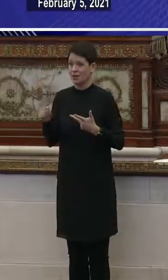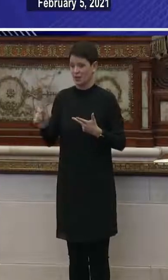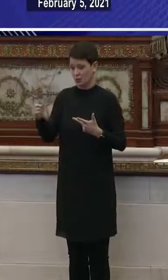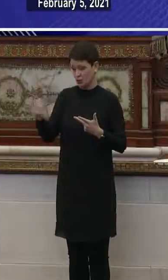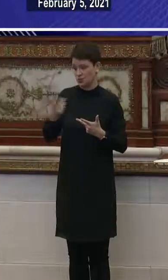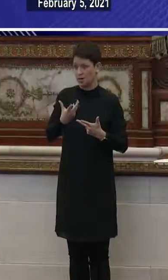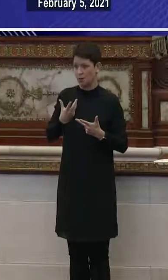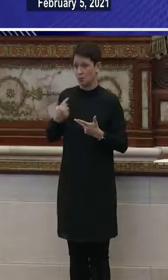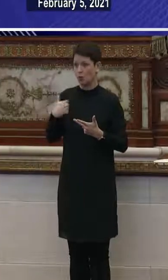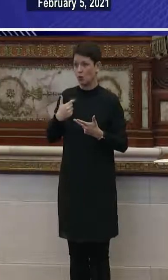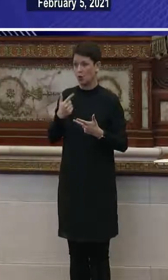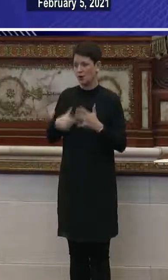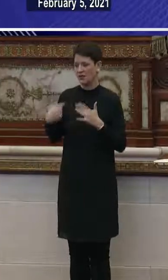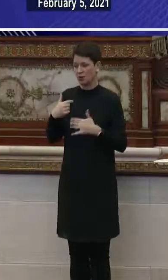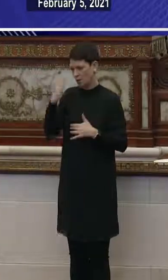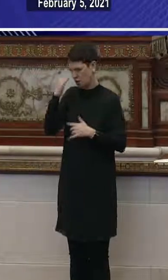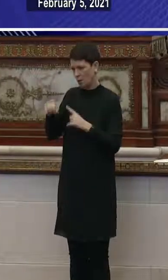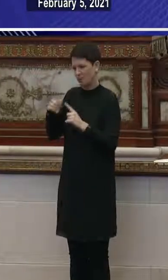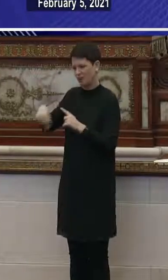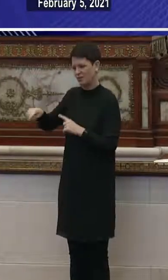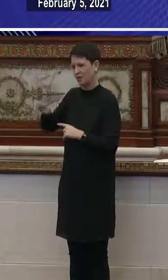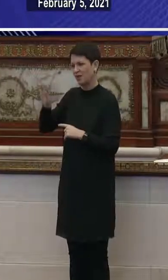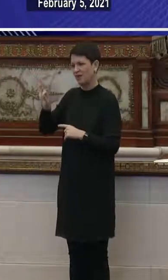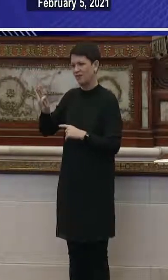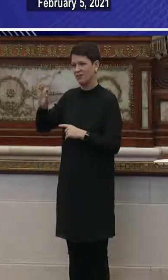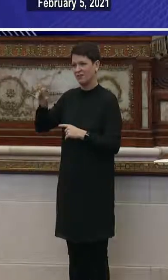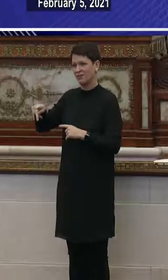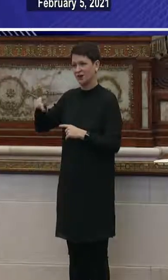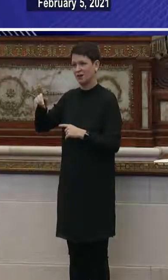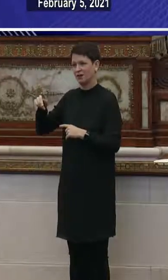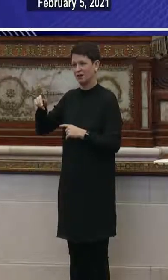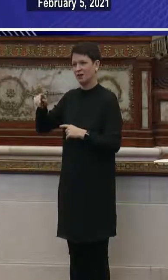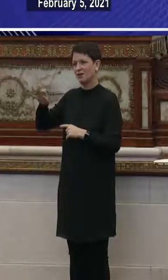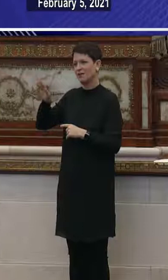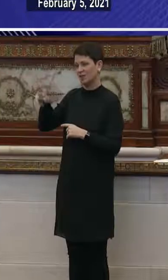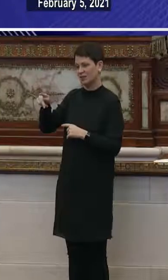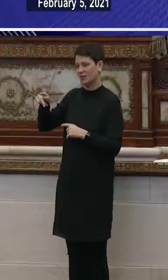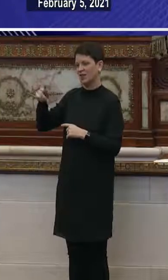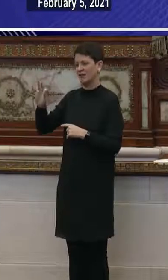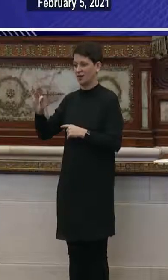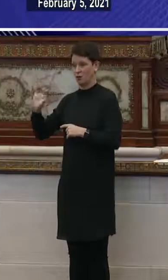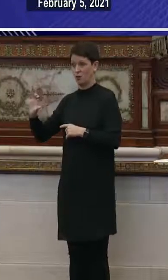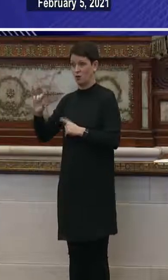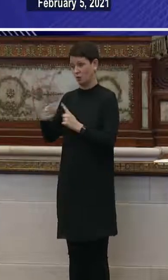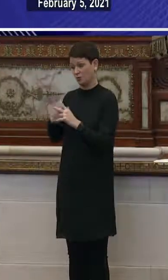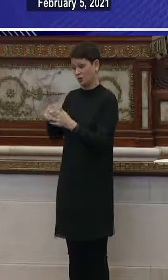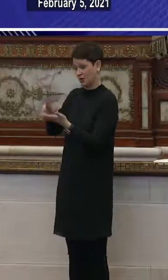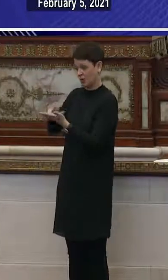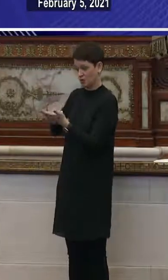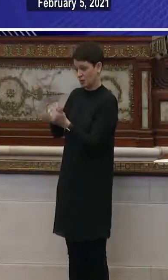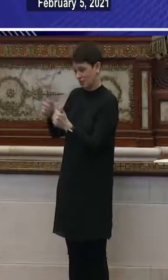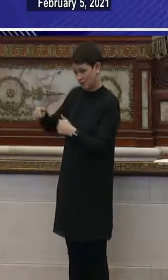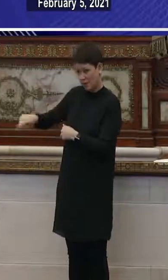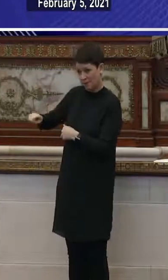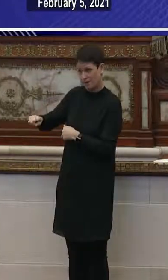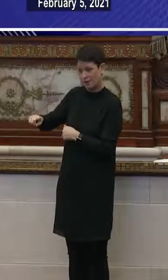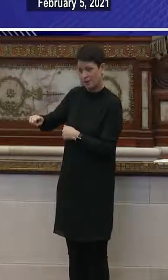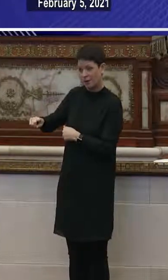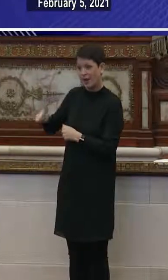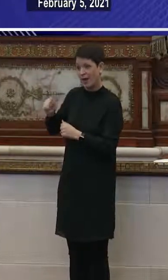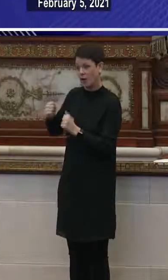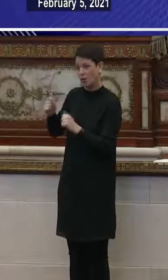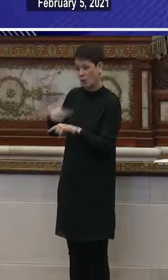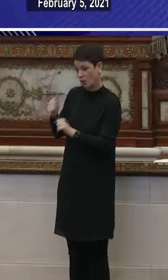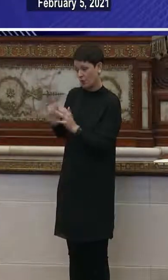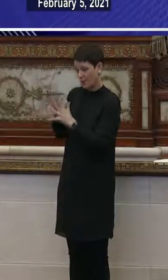did we know about Philly Fighting COVID when we entered into an initial contract with them? Did we know how long they had been in